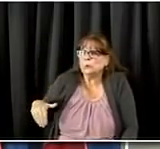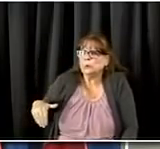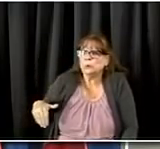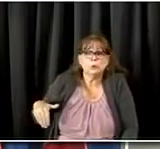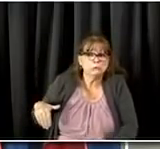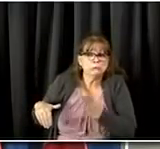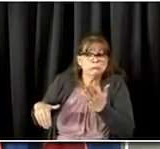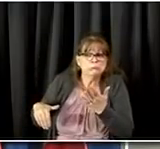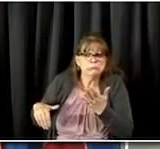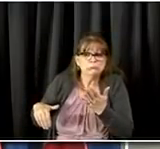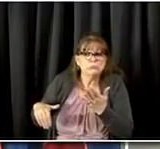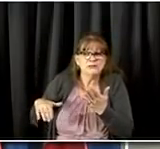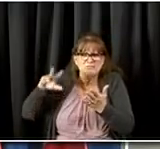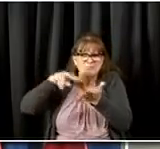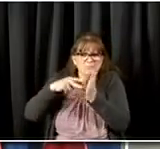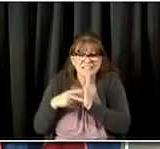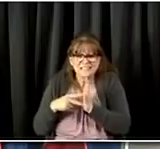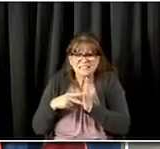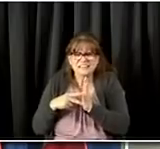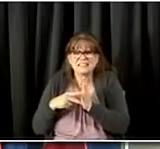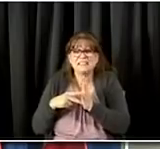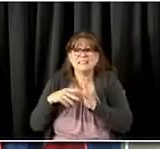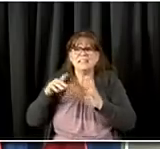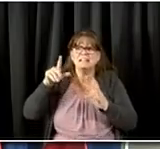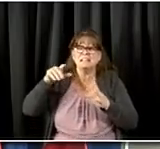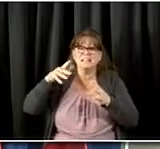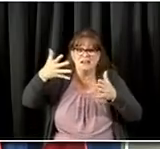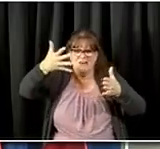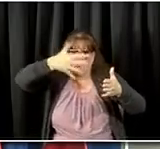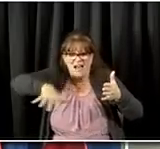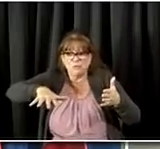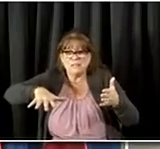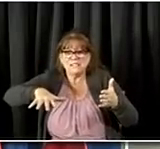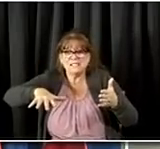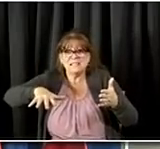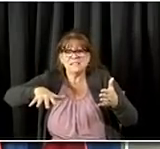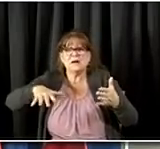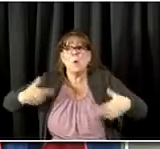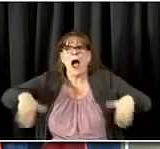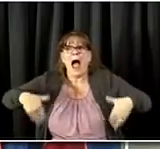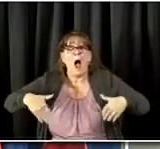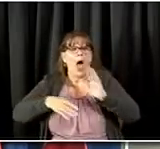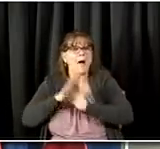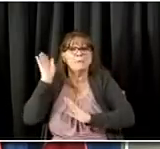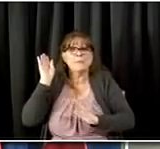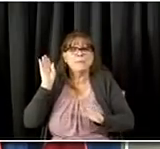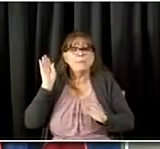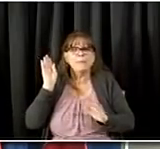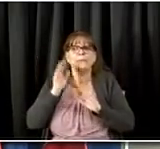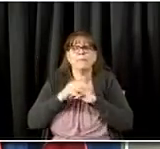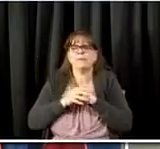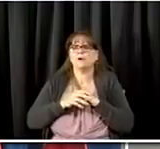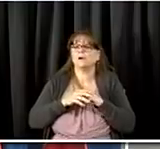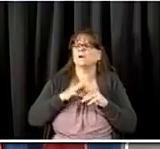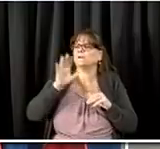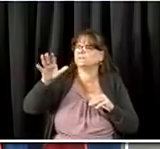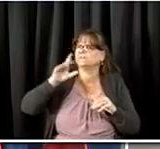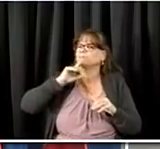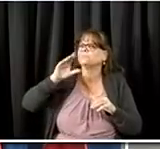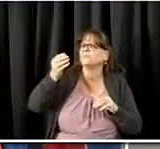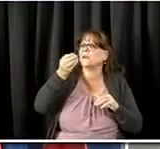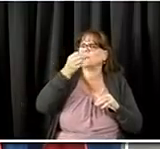that's 5 weeks. That's amazing to me. For you, Governor, we still have a number of counties that are moving to red status, but